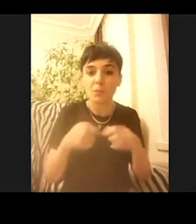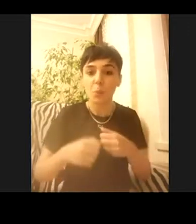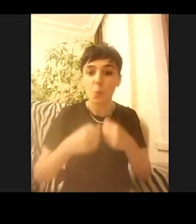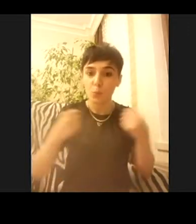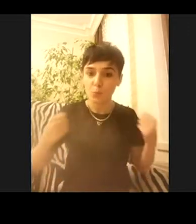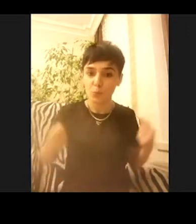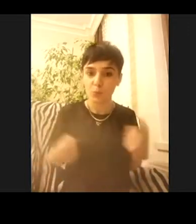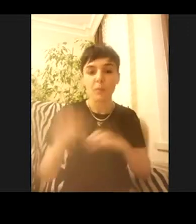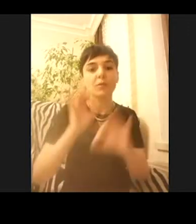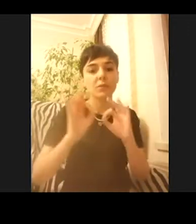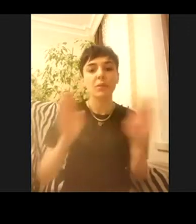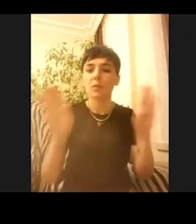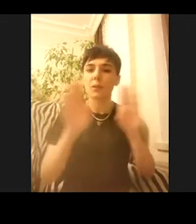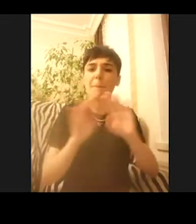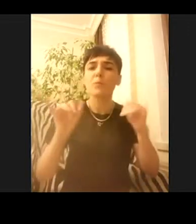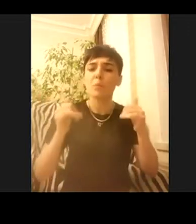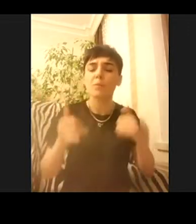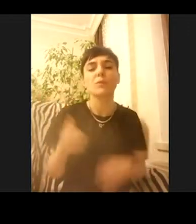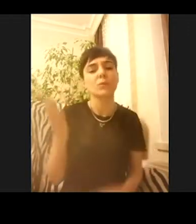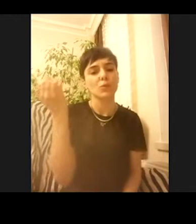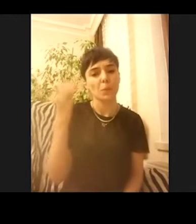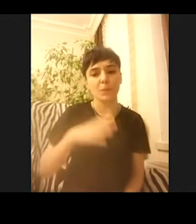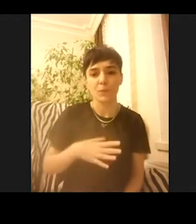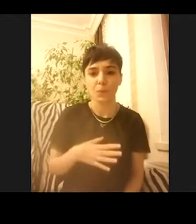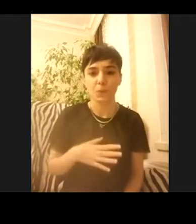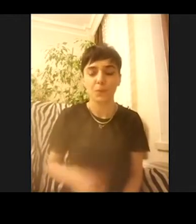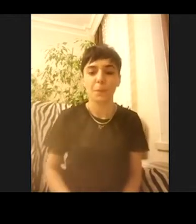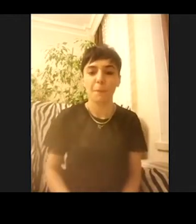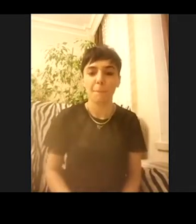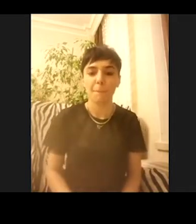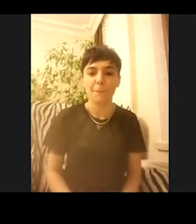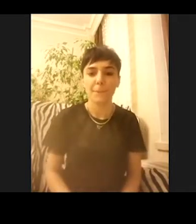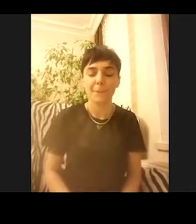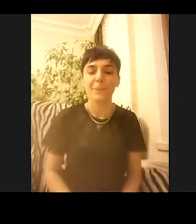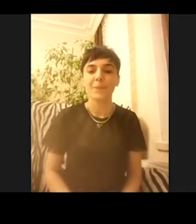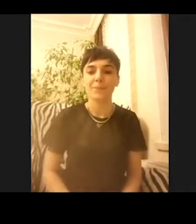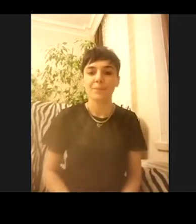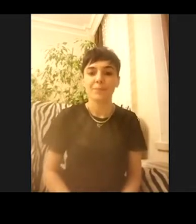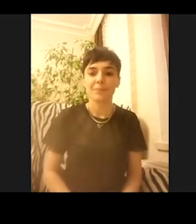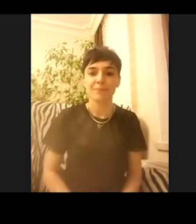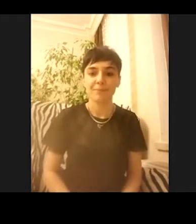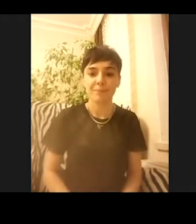am let me introduce myself also in this way. I am bold,